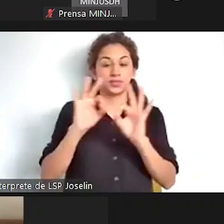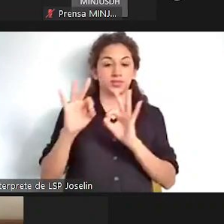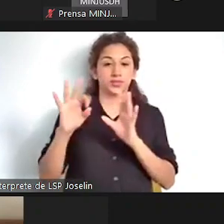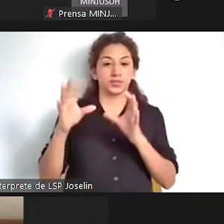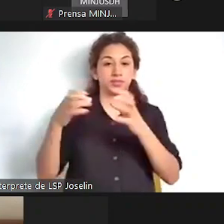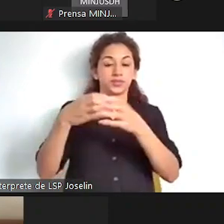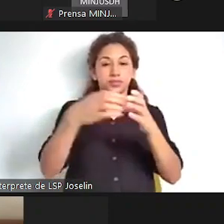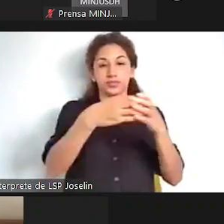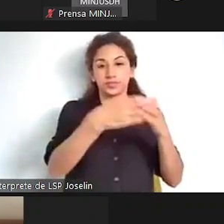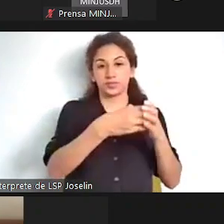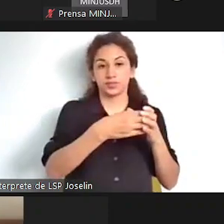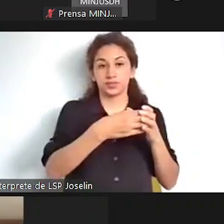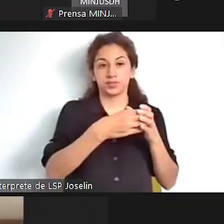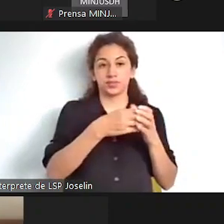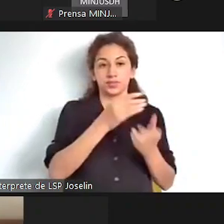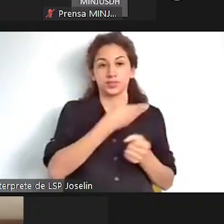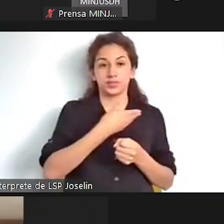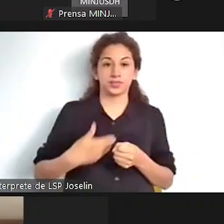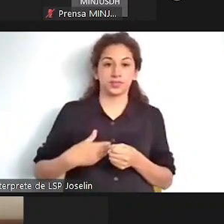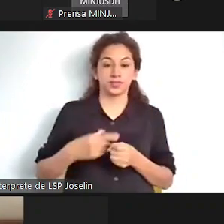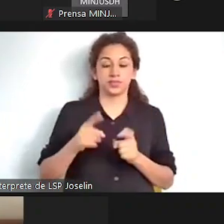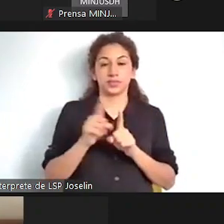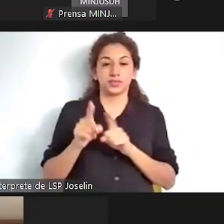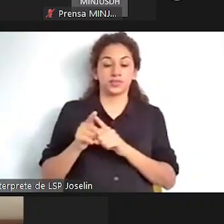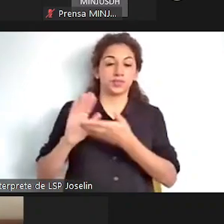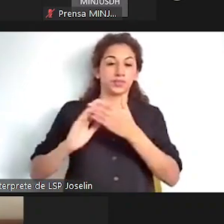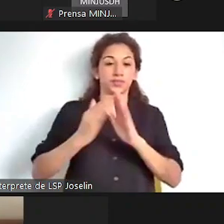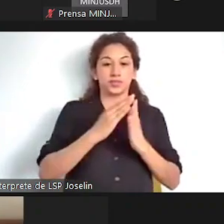with the organizations of civil society